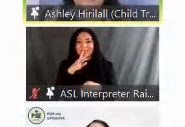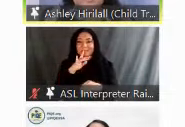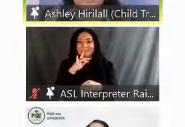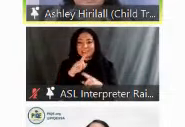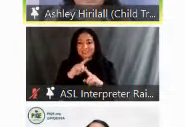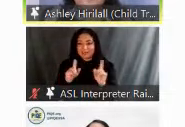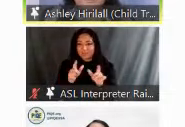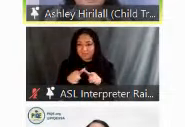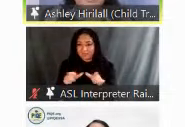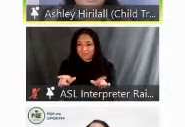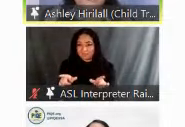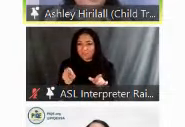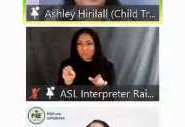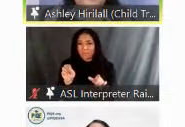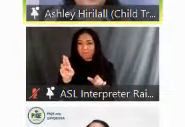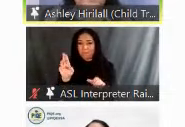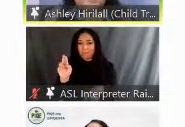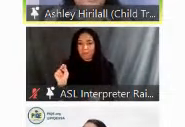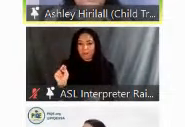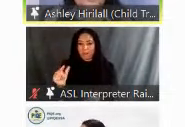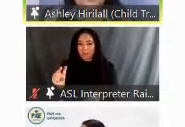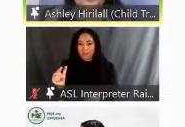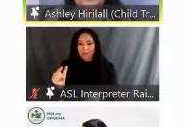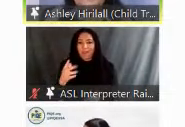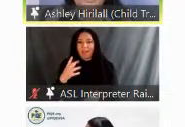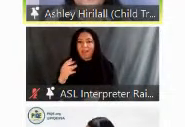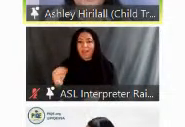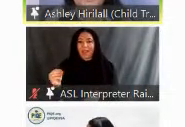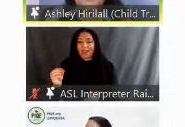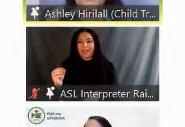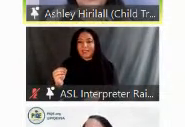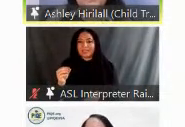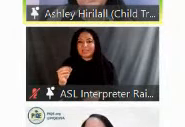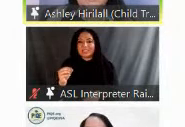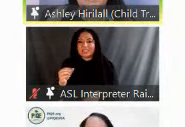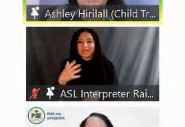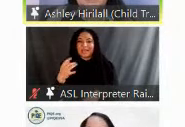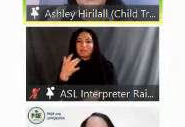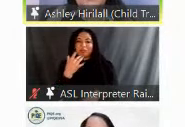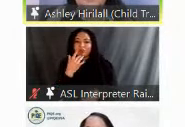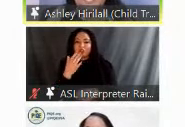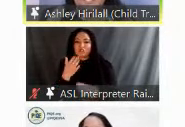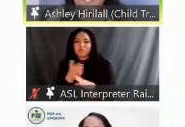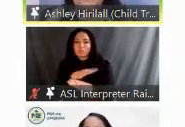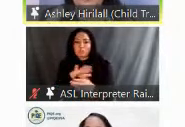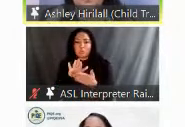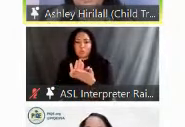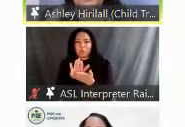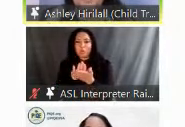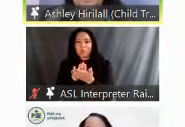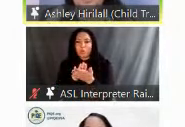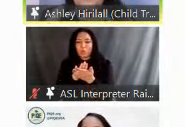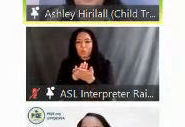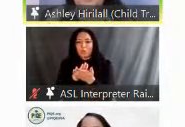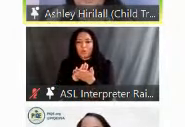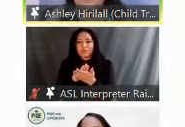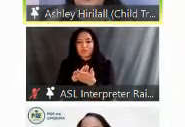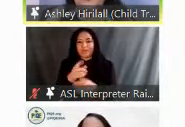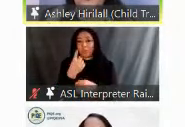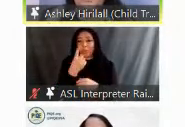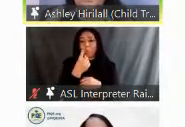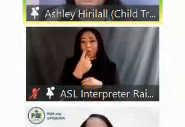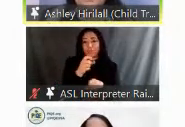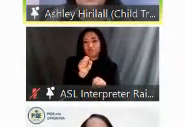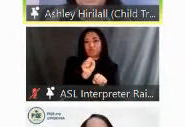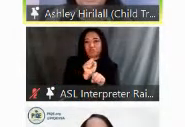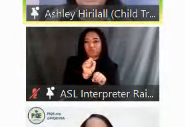a disability, and would prefer a preschool program in a school-based setting so they have one drop-off and pick-up for